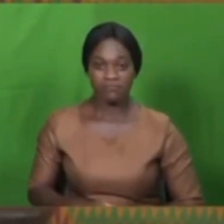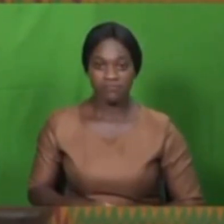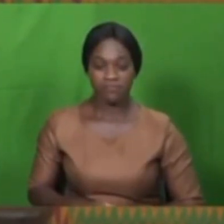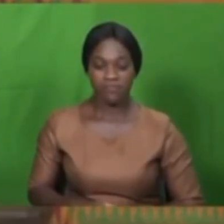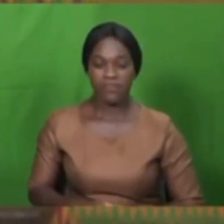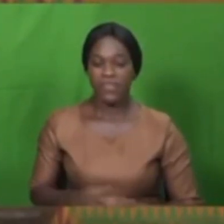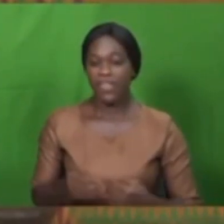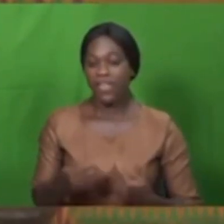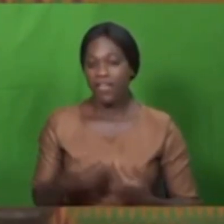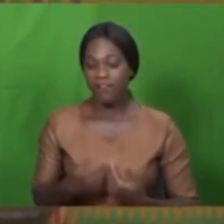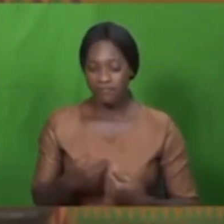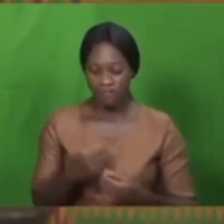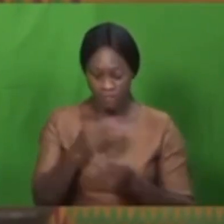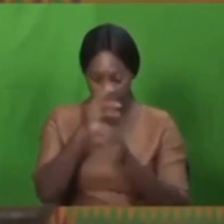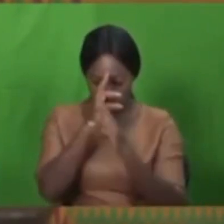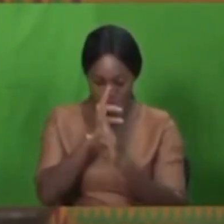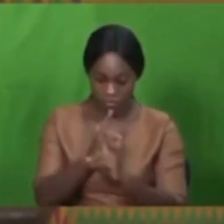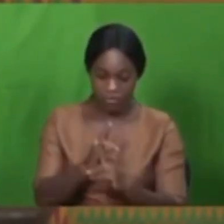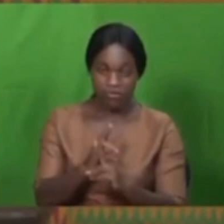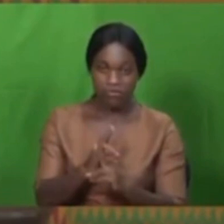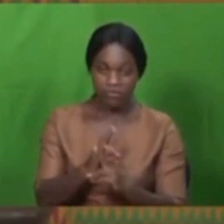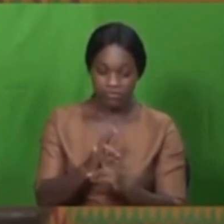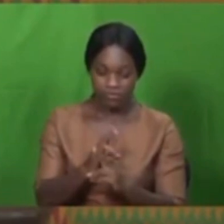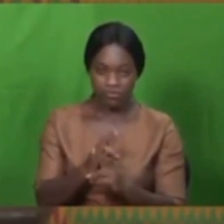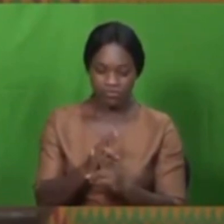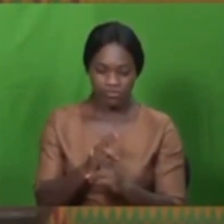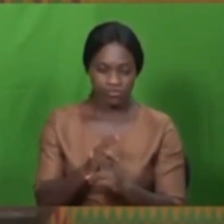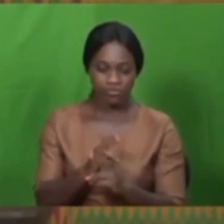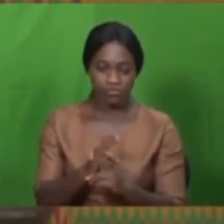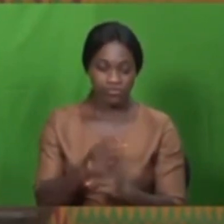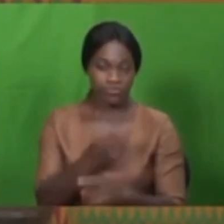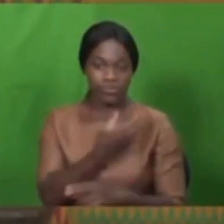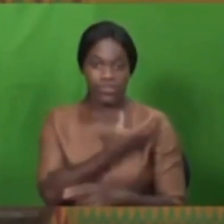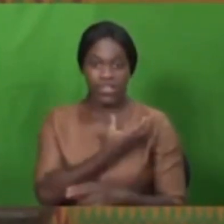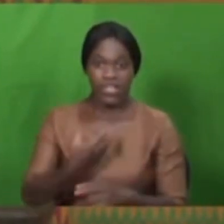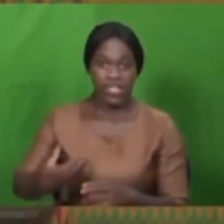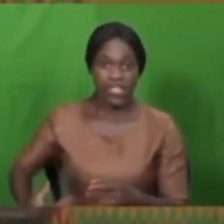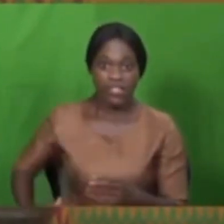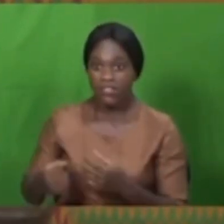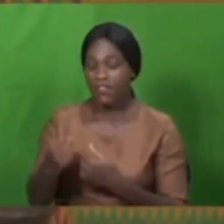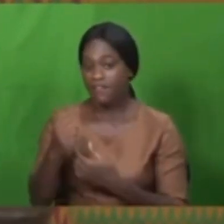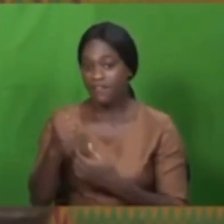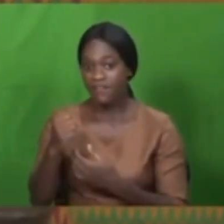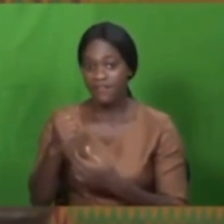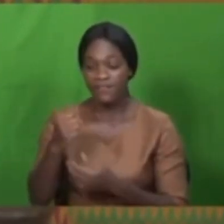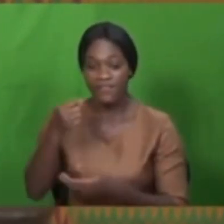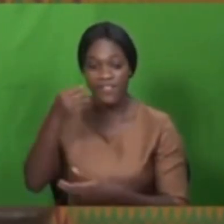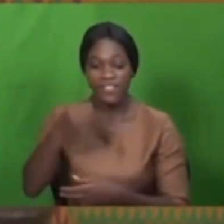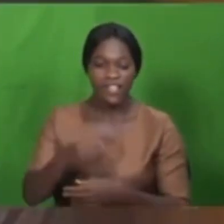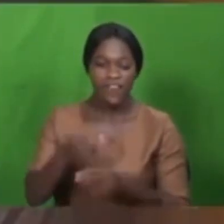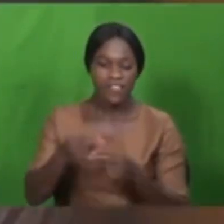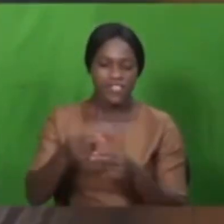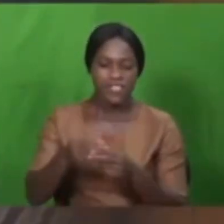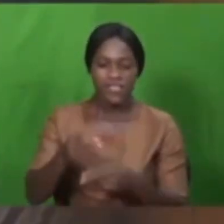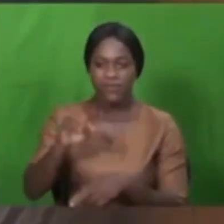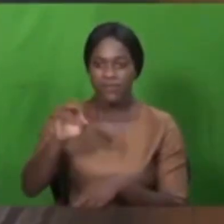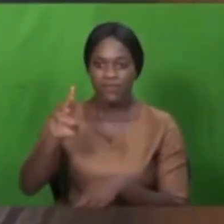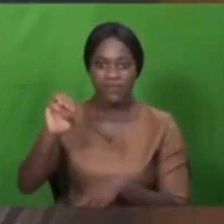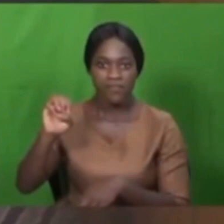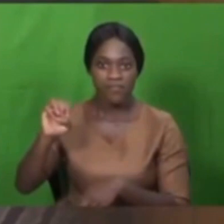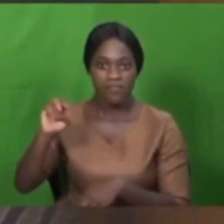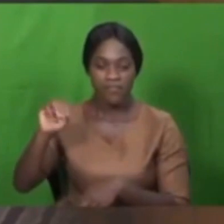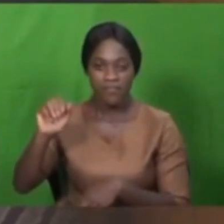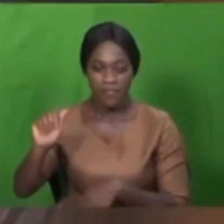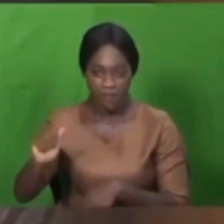the Honorable Chief of Staff, Madam Frema Osei Opare.